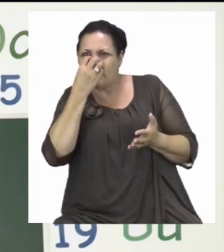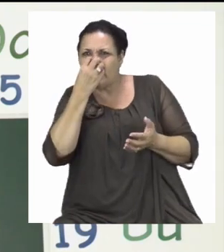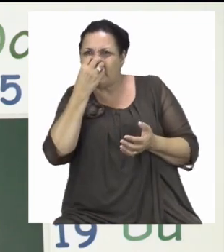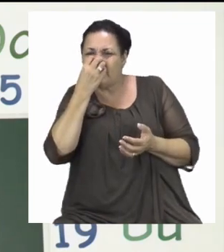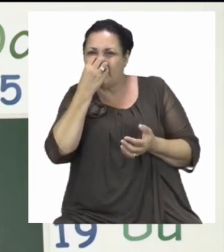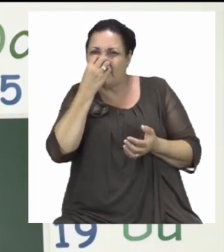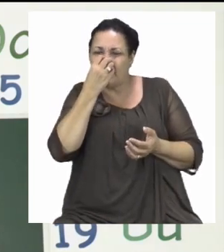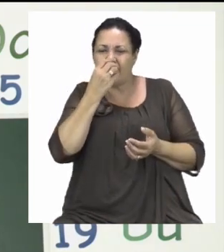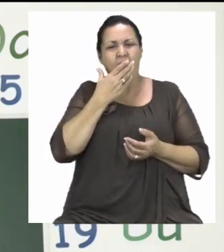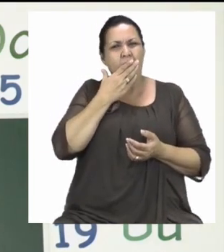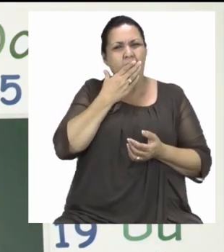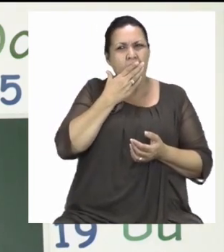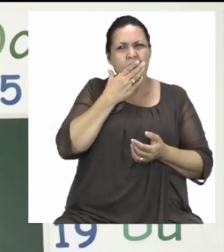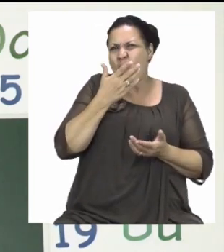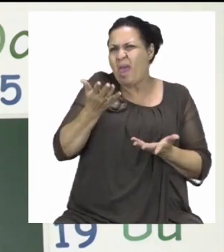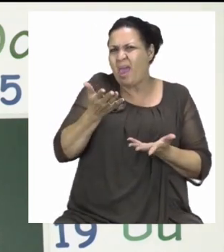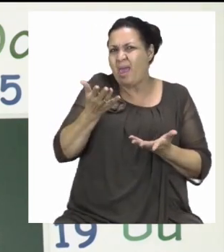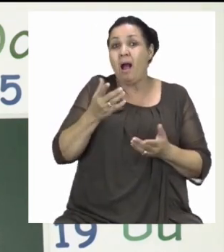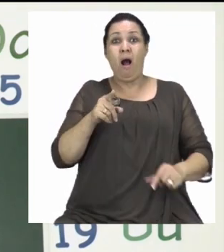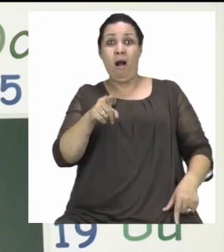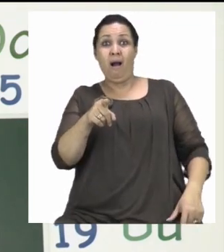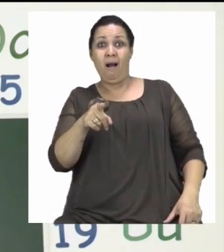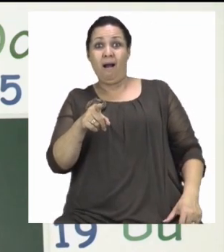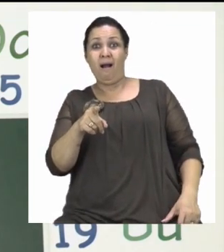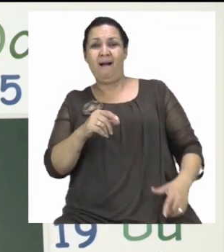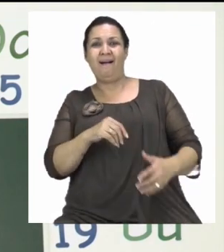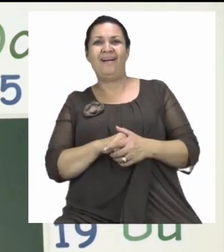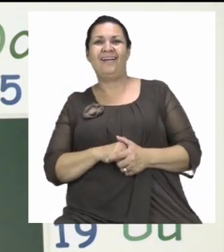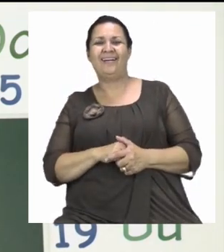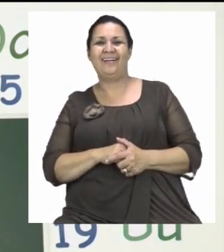Zacky today? Oh!